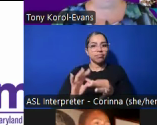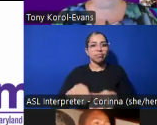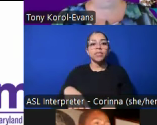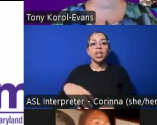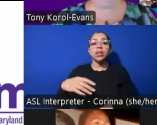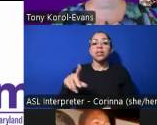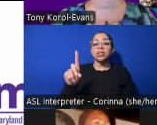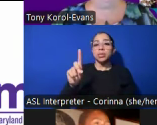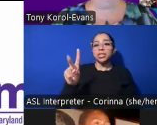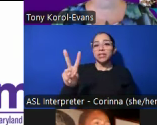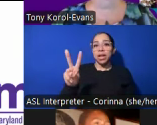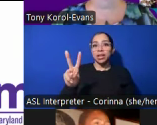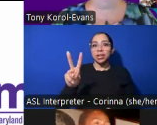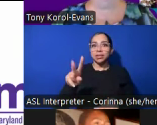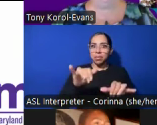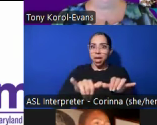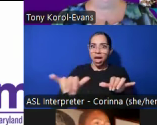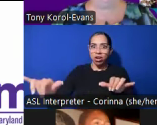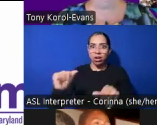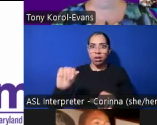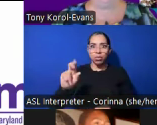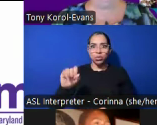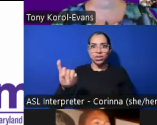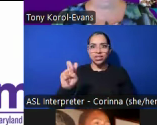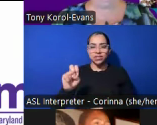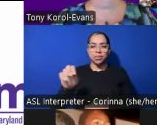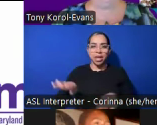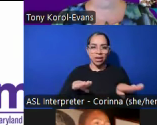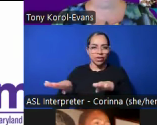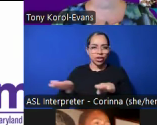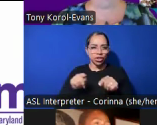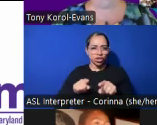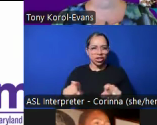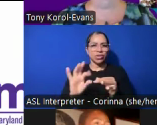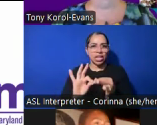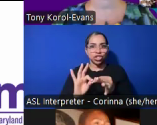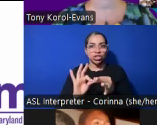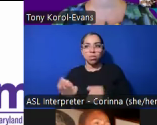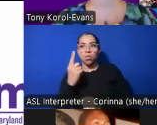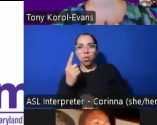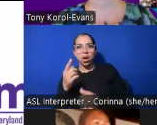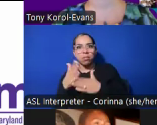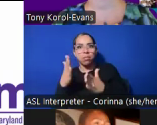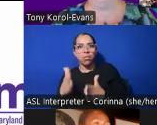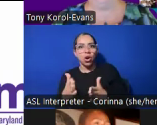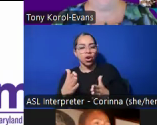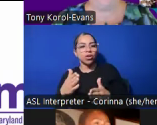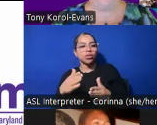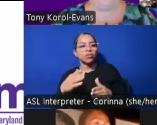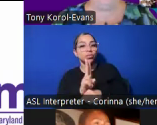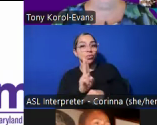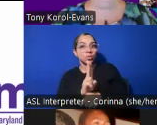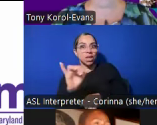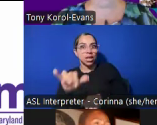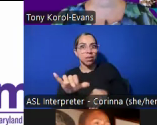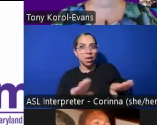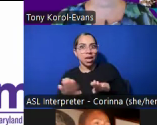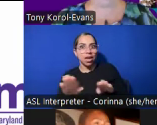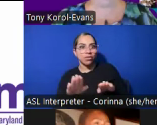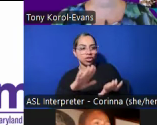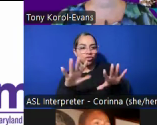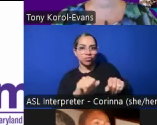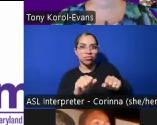in any relationship that is used by one partner to gain or maintain power and control over another intimate partner.